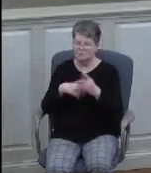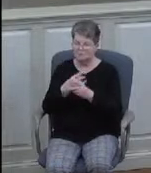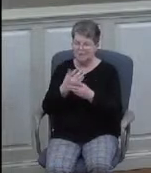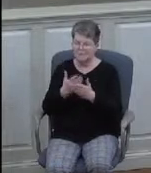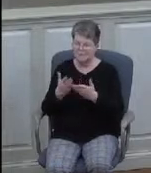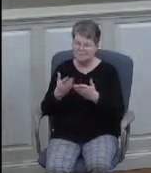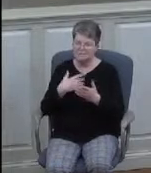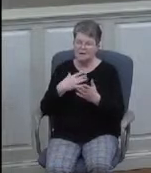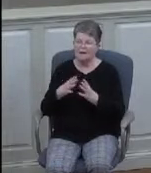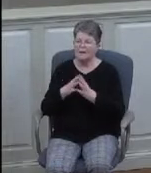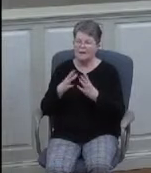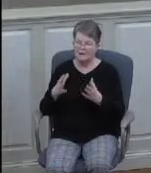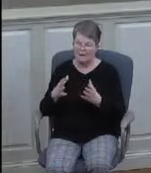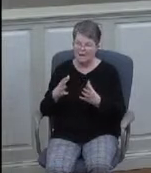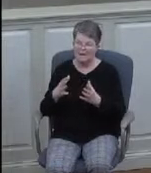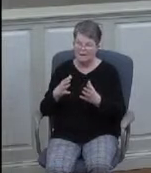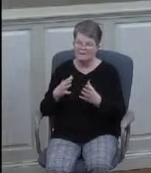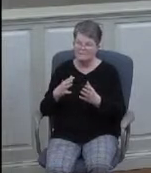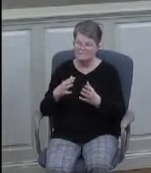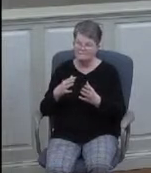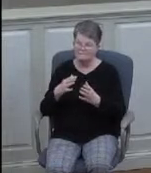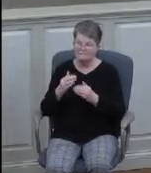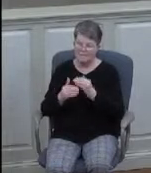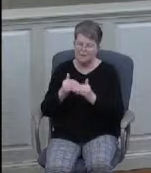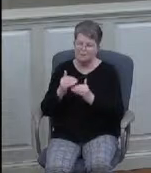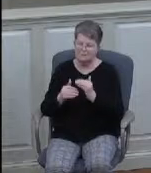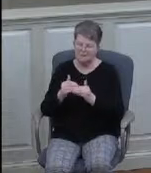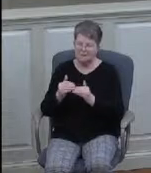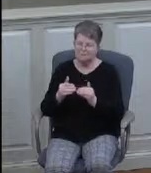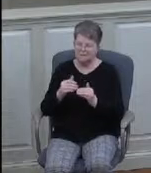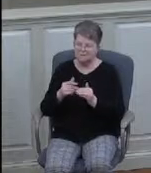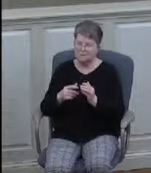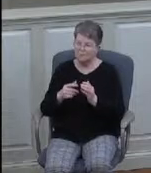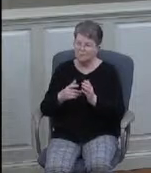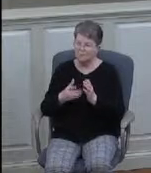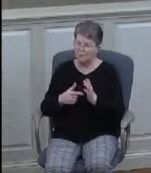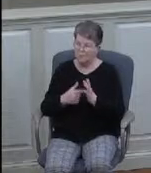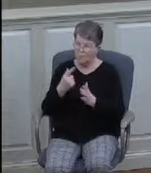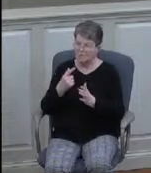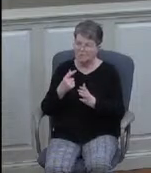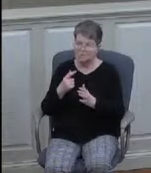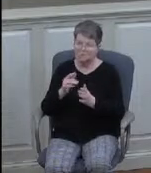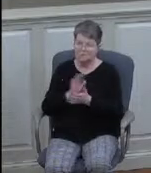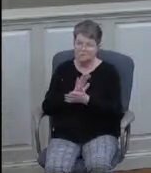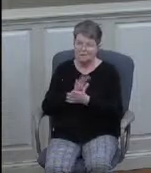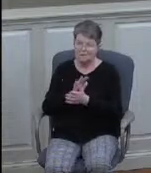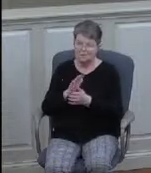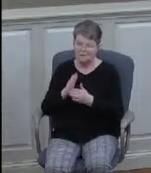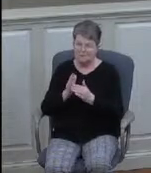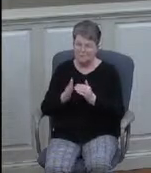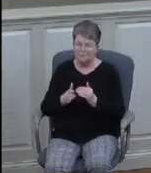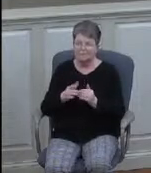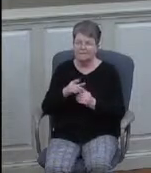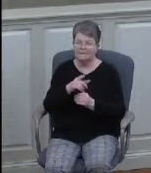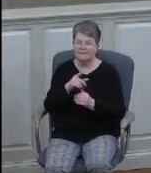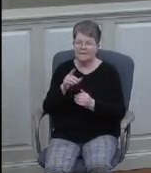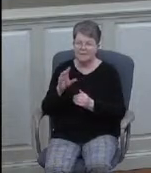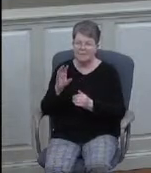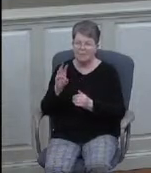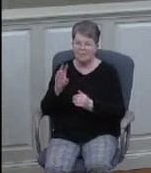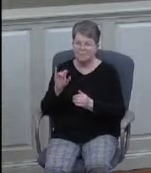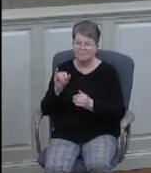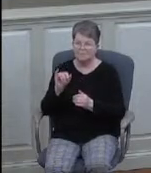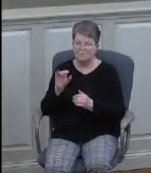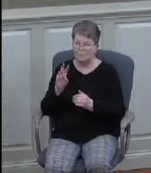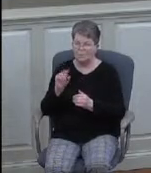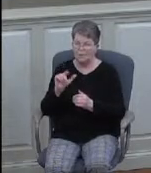lifting to do, and we will have to start that process once the document's complete. Yeah. Mayor, I think too that you and the commissioners